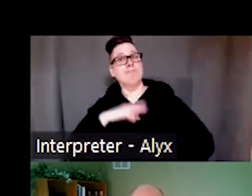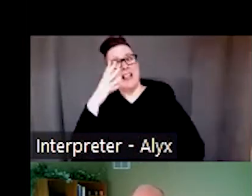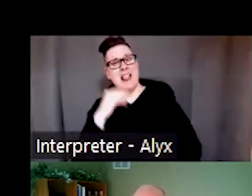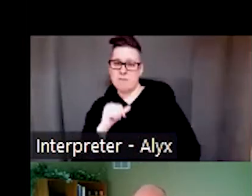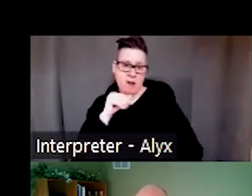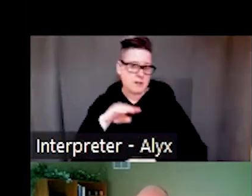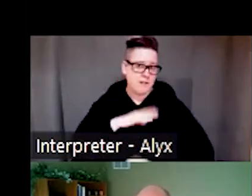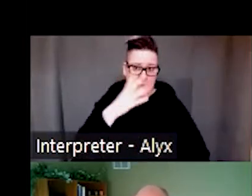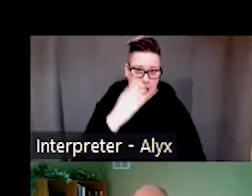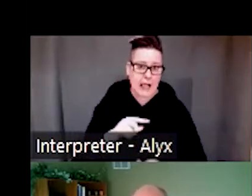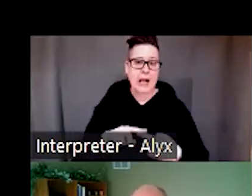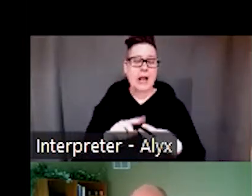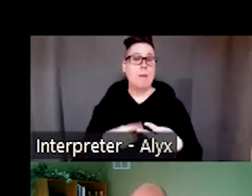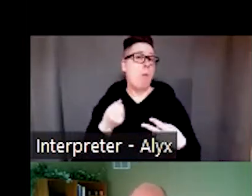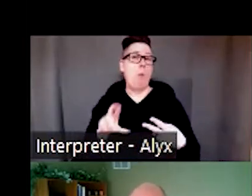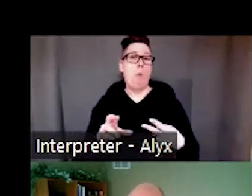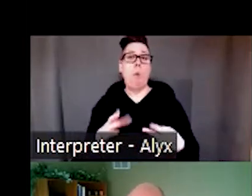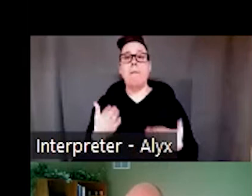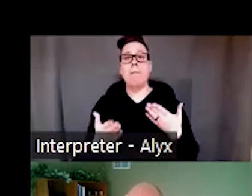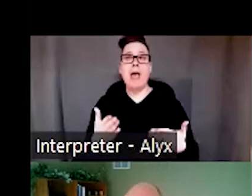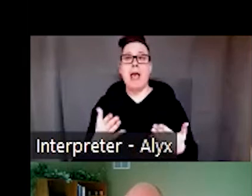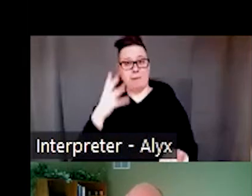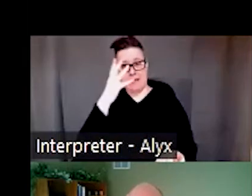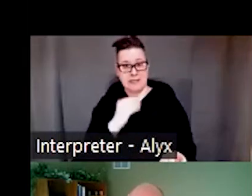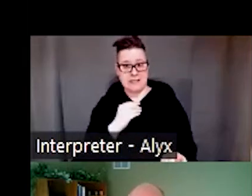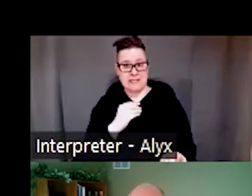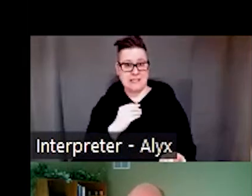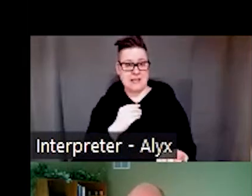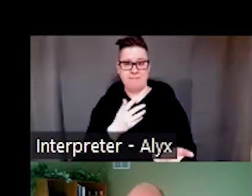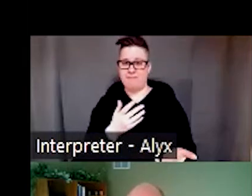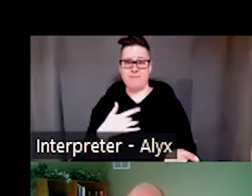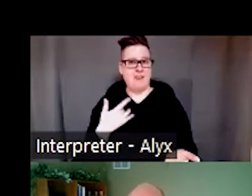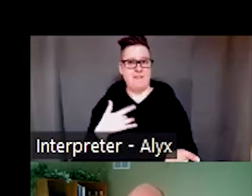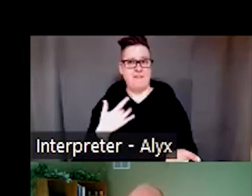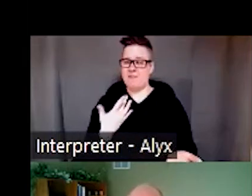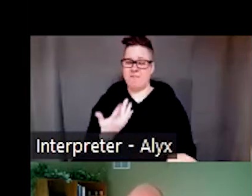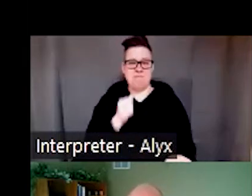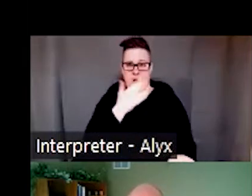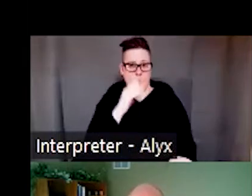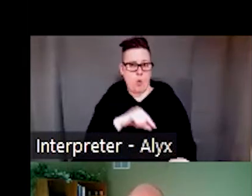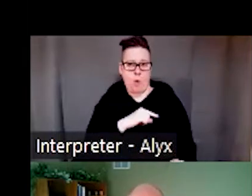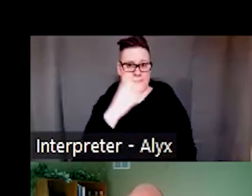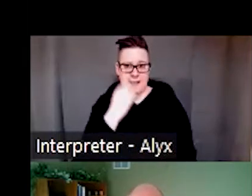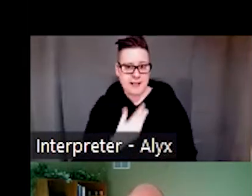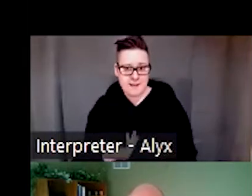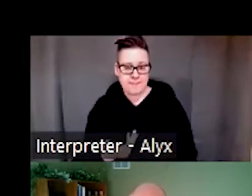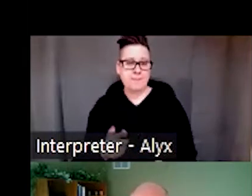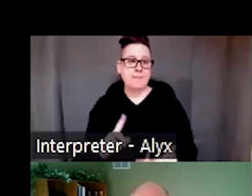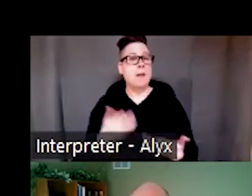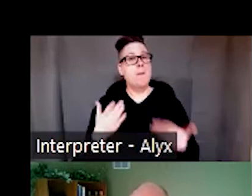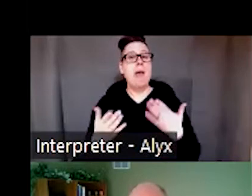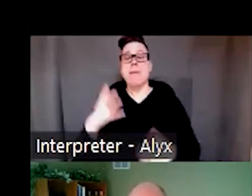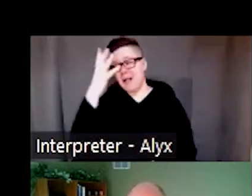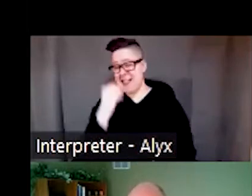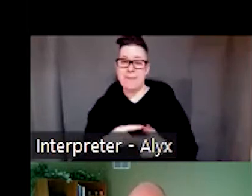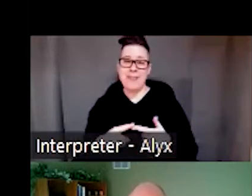other hand, sleep may leave us with a poor sense of satisfaction and quality. Sleep may result in a high